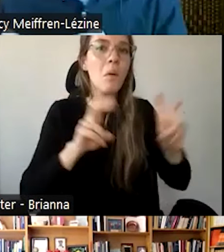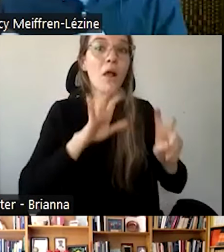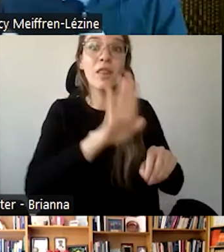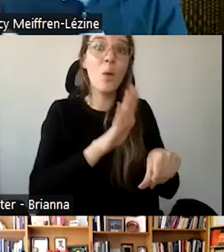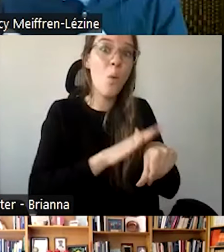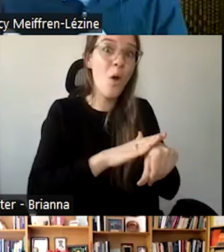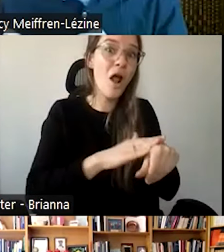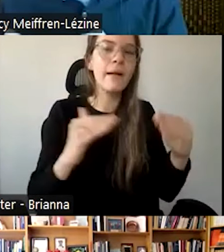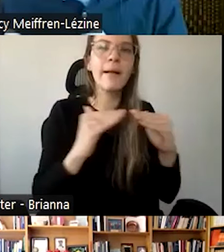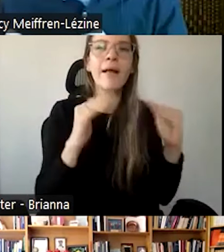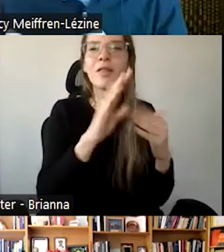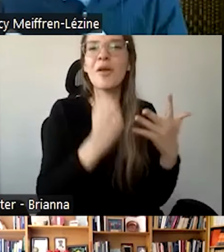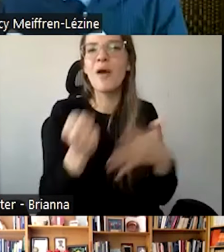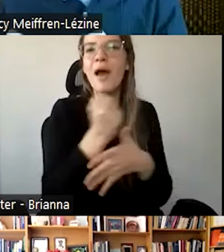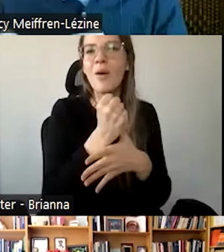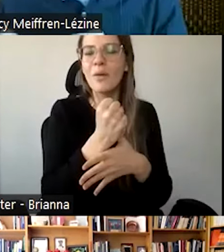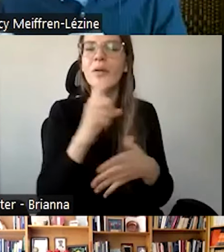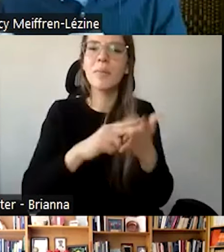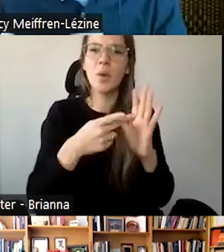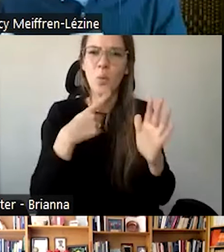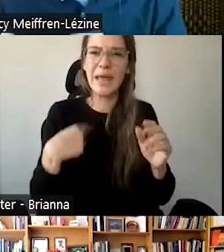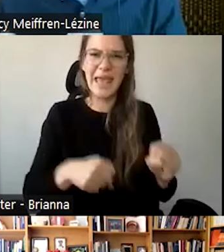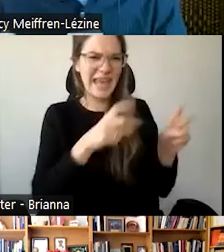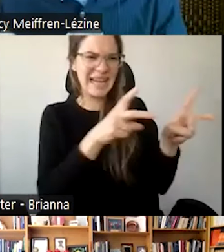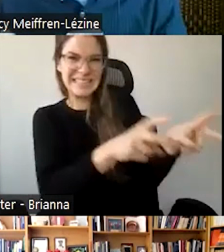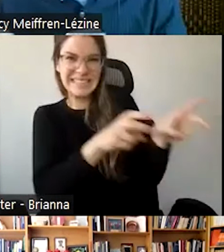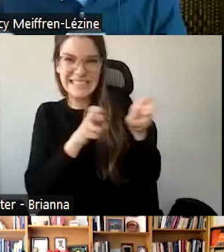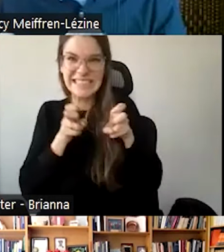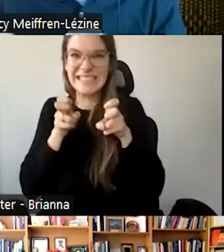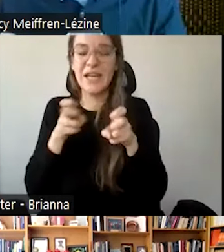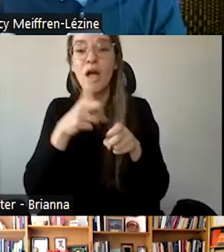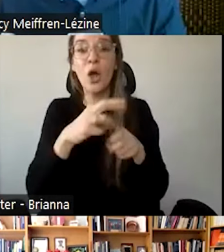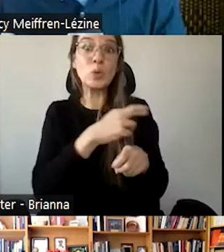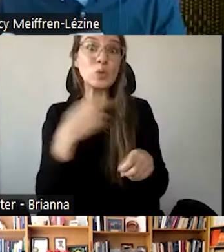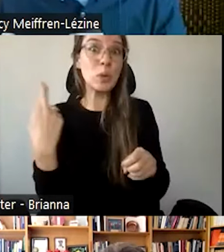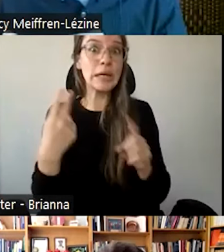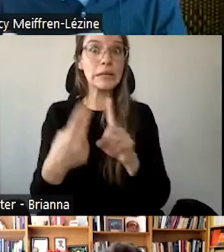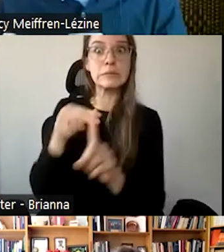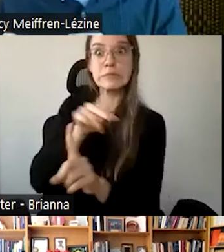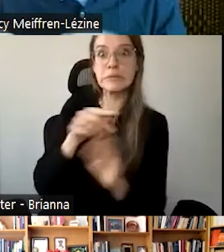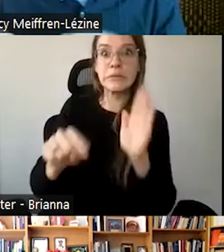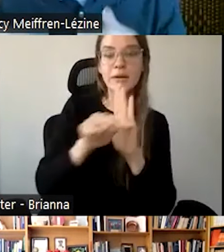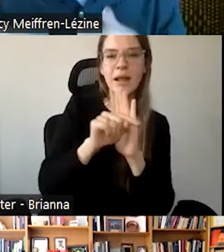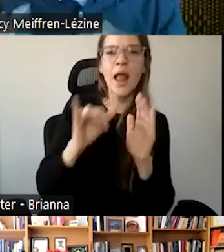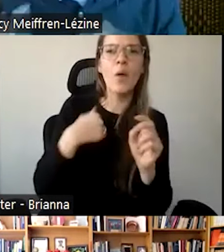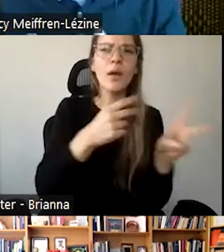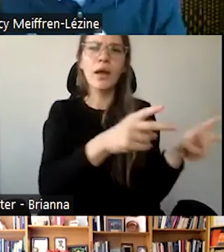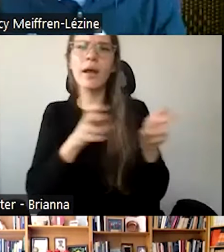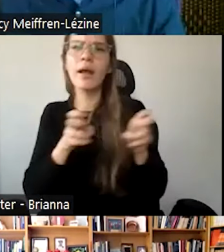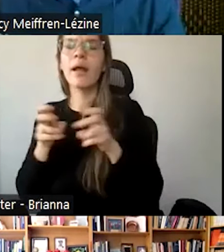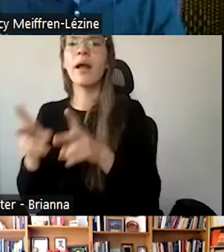values. So kind of extracting then from that risk side information about what's going